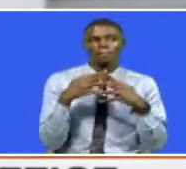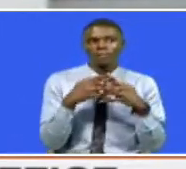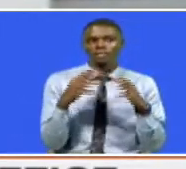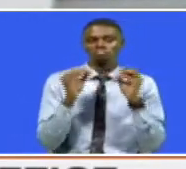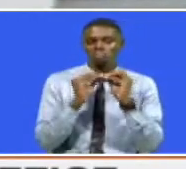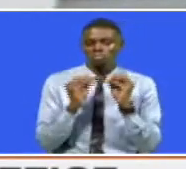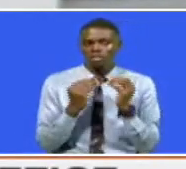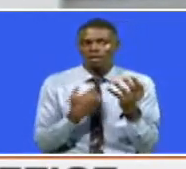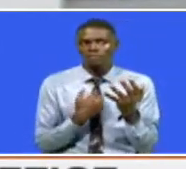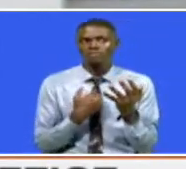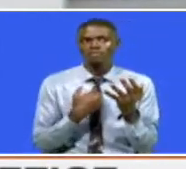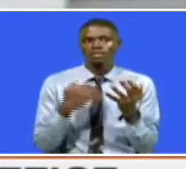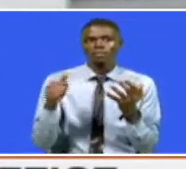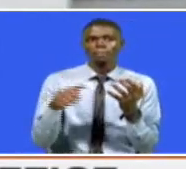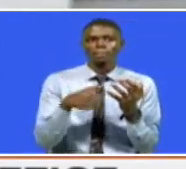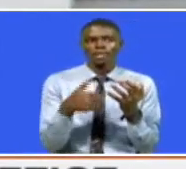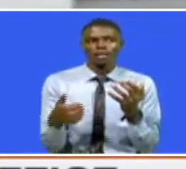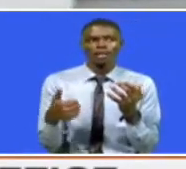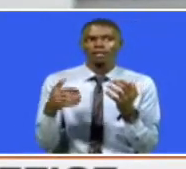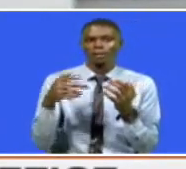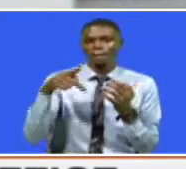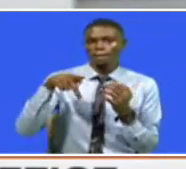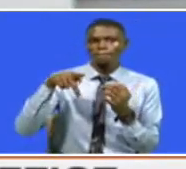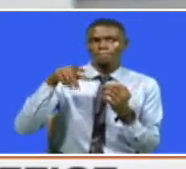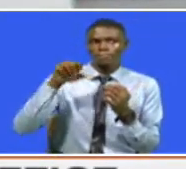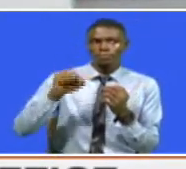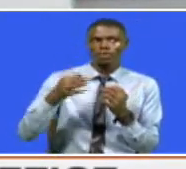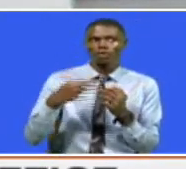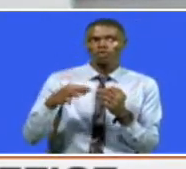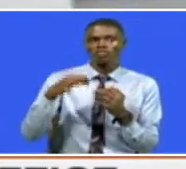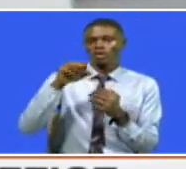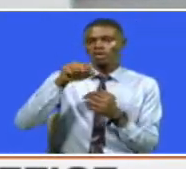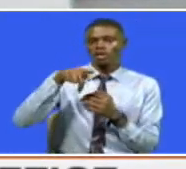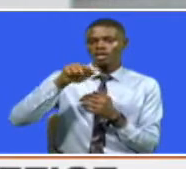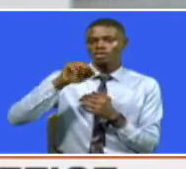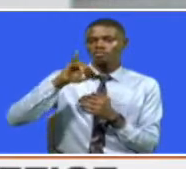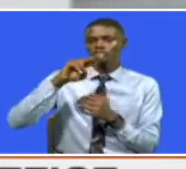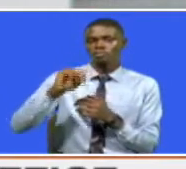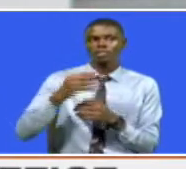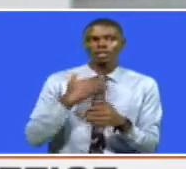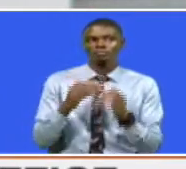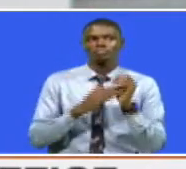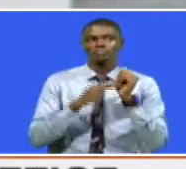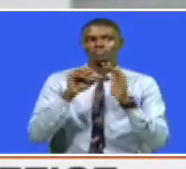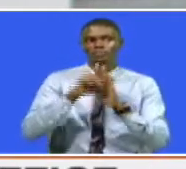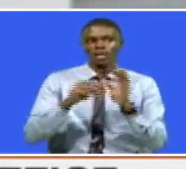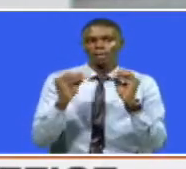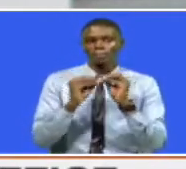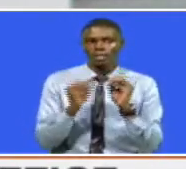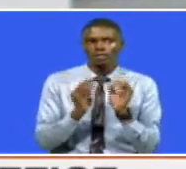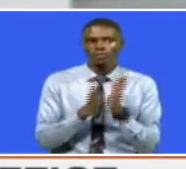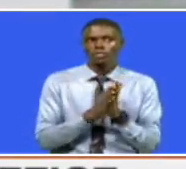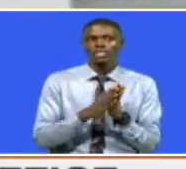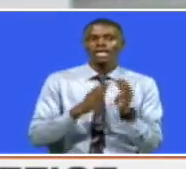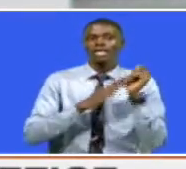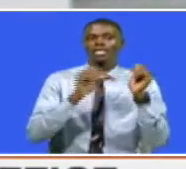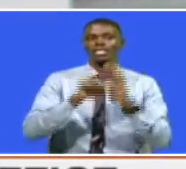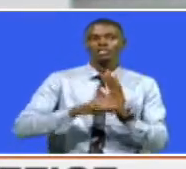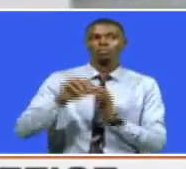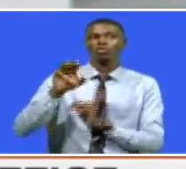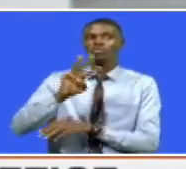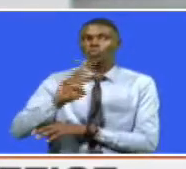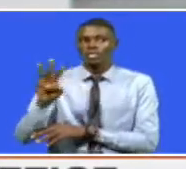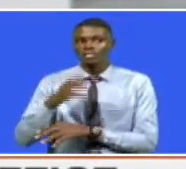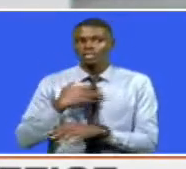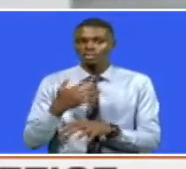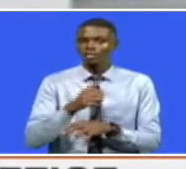held meetings with the prime minister of Spain. Yeah. He's held leadership. He's met with the leadership from the West. Yeah. And then